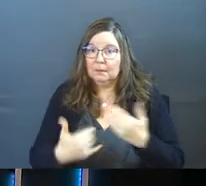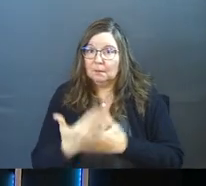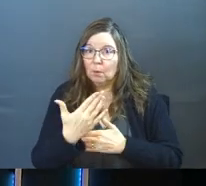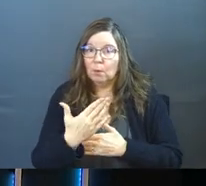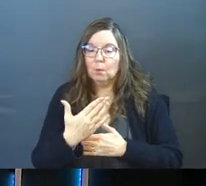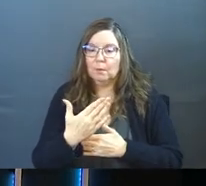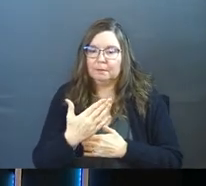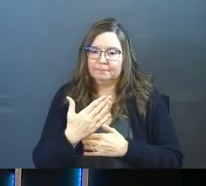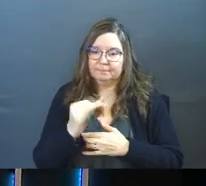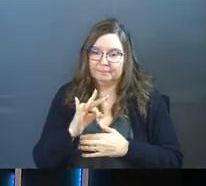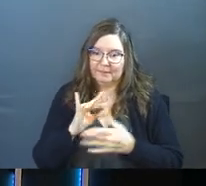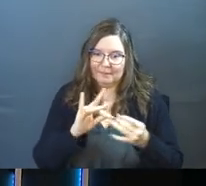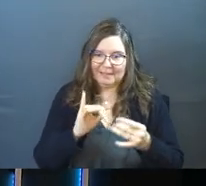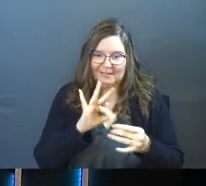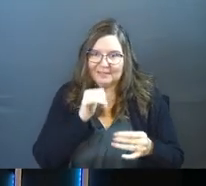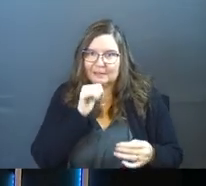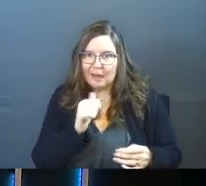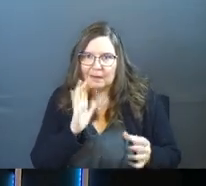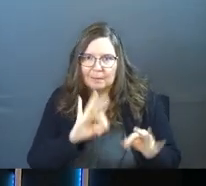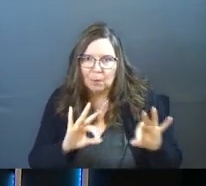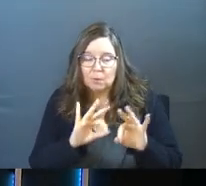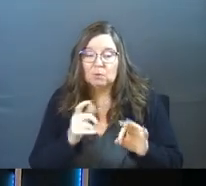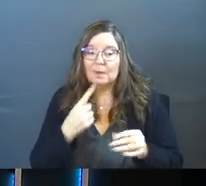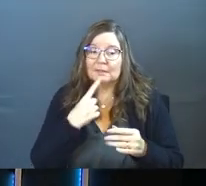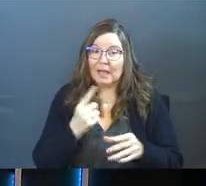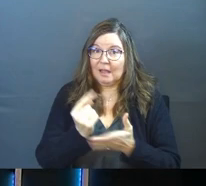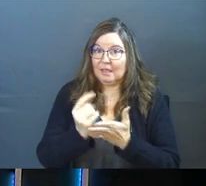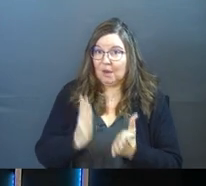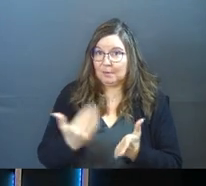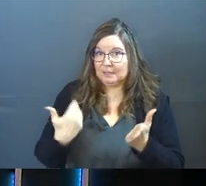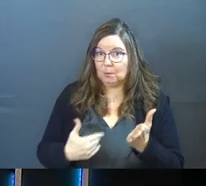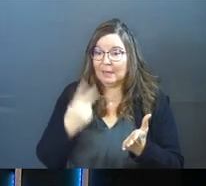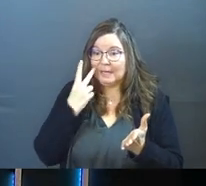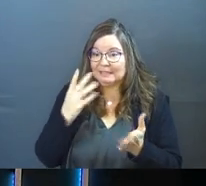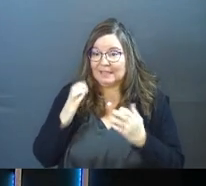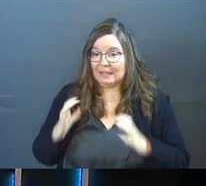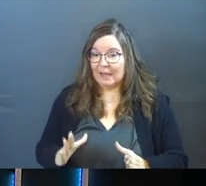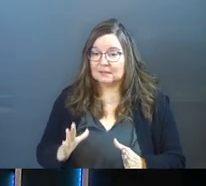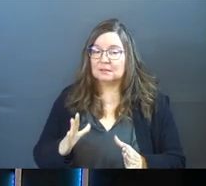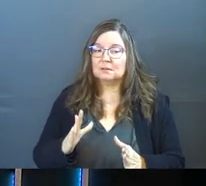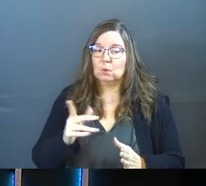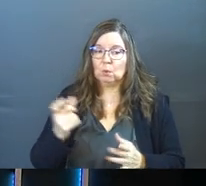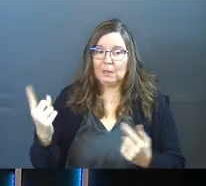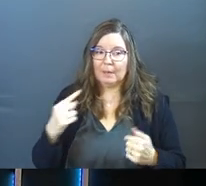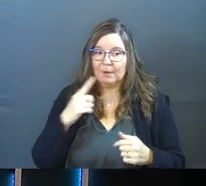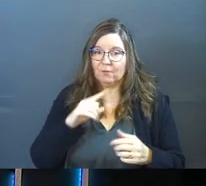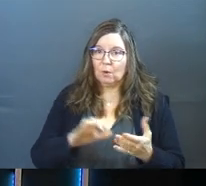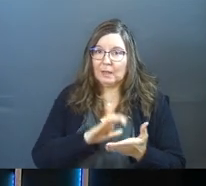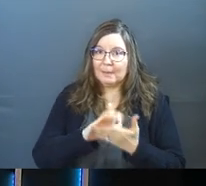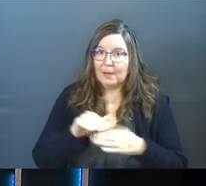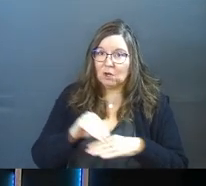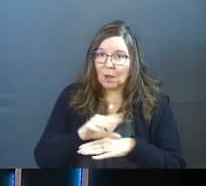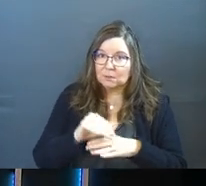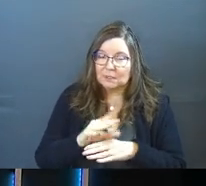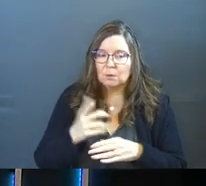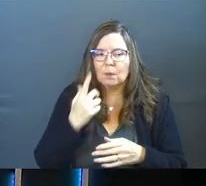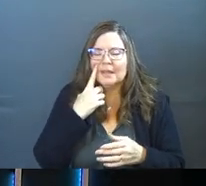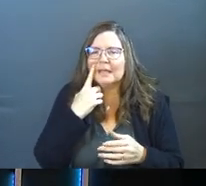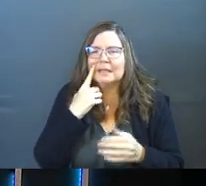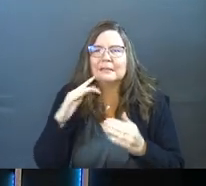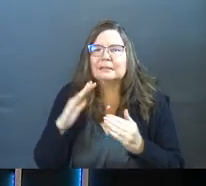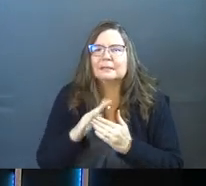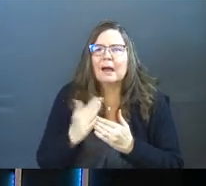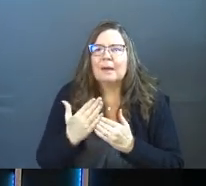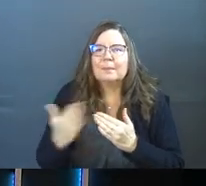morning, listening to this message, if it isn't? And so let me just tell you, as a therapist, when I see clients who come in for, like, marriage counseling, what do you think was the